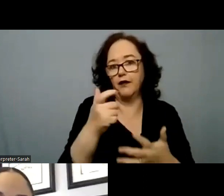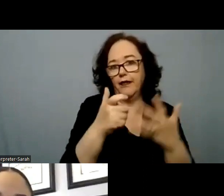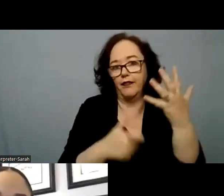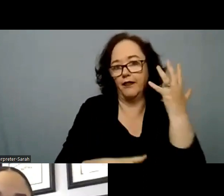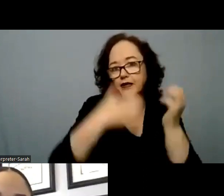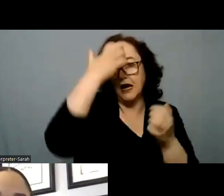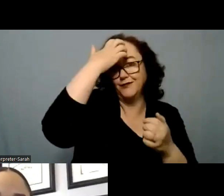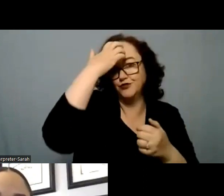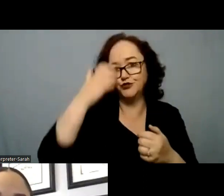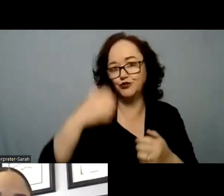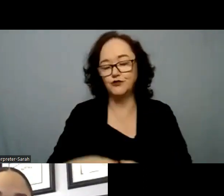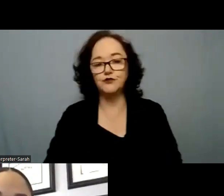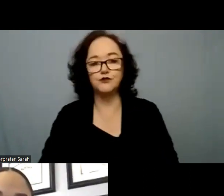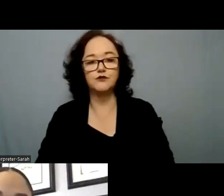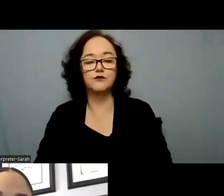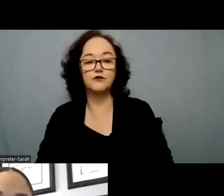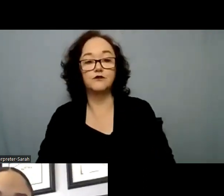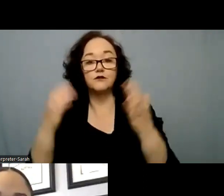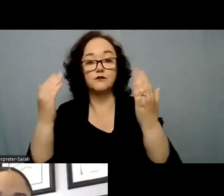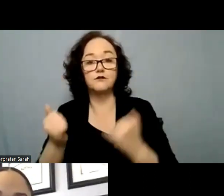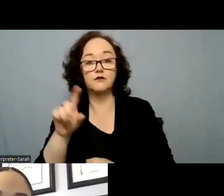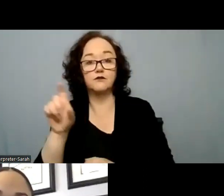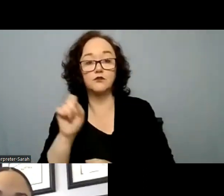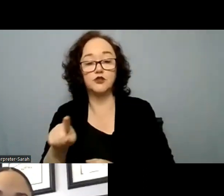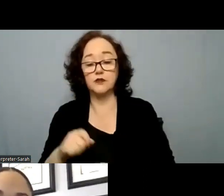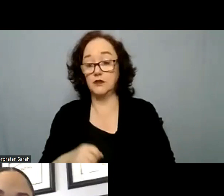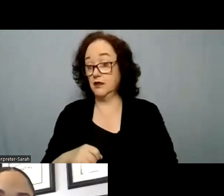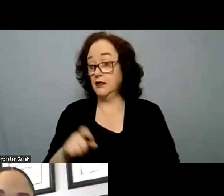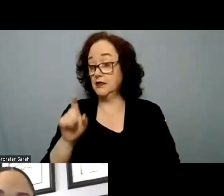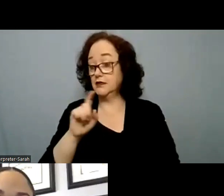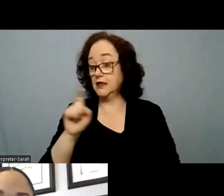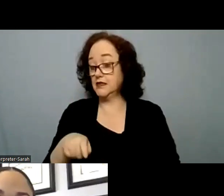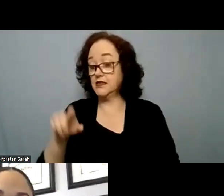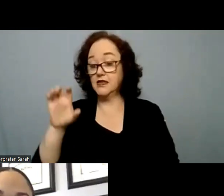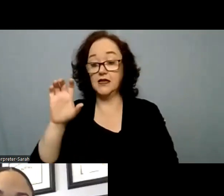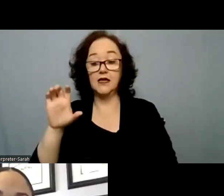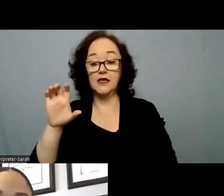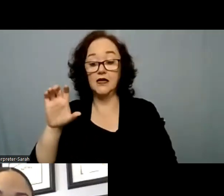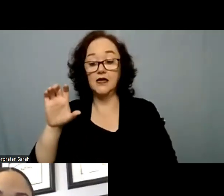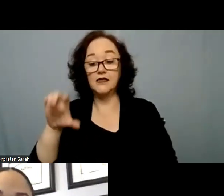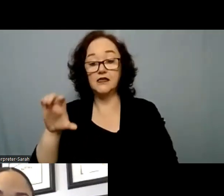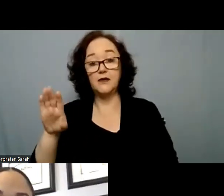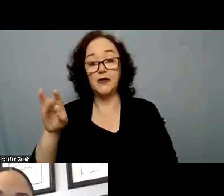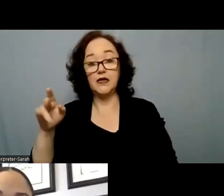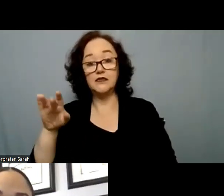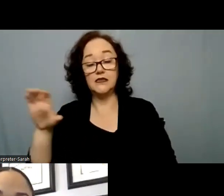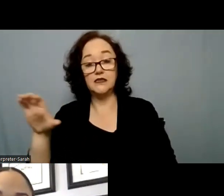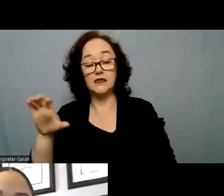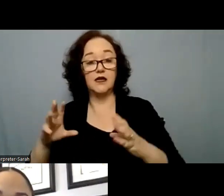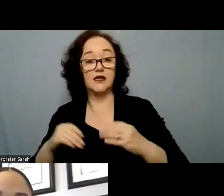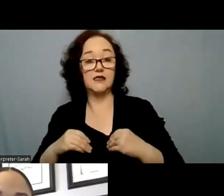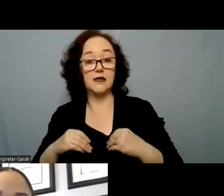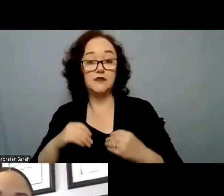Okay, next question. Are Texas CCBHCs accepting law enforcement drop-offs and involuntary